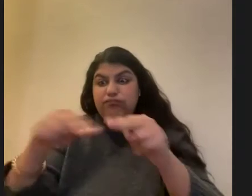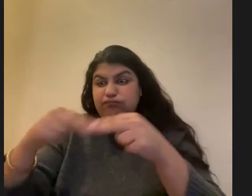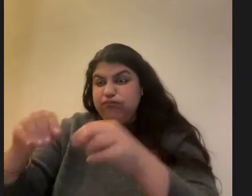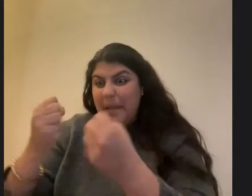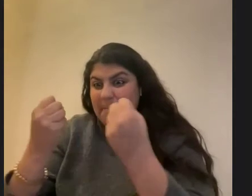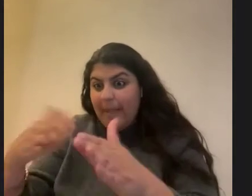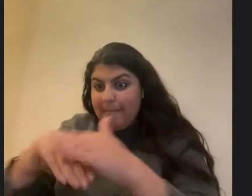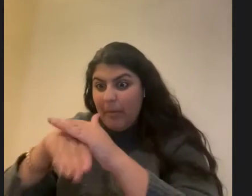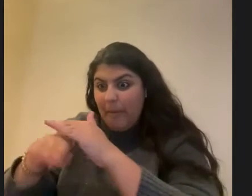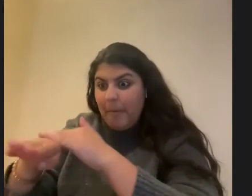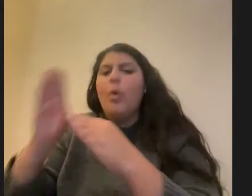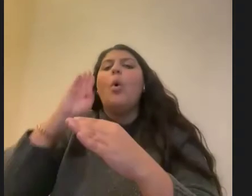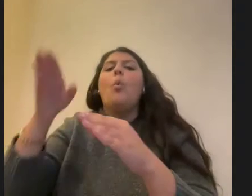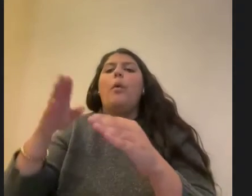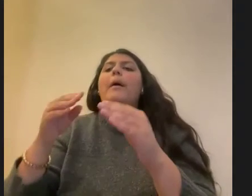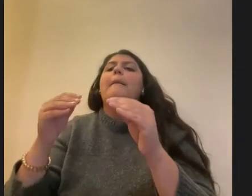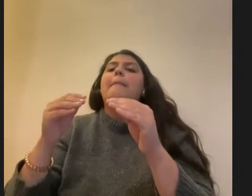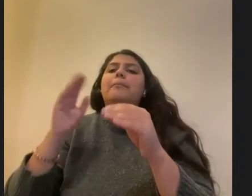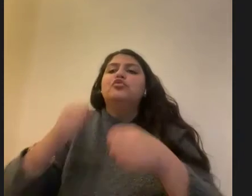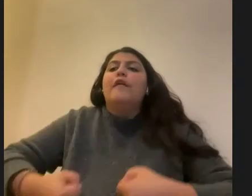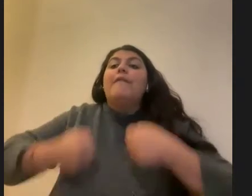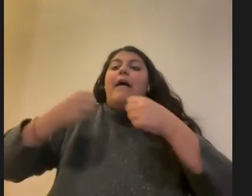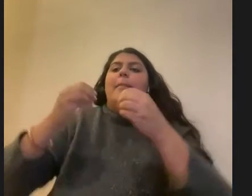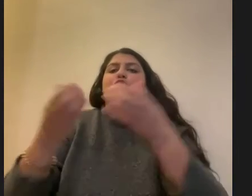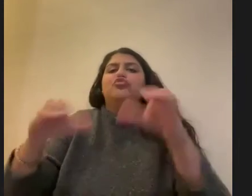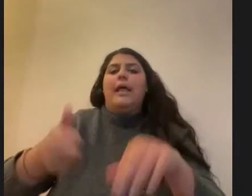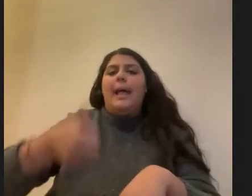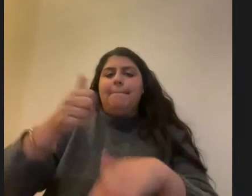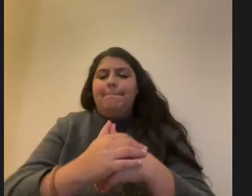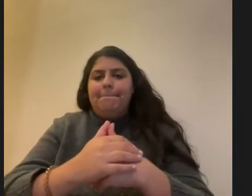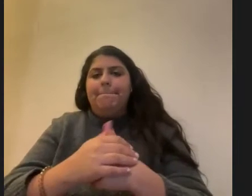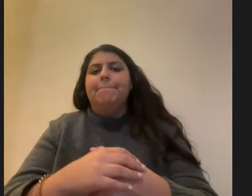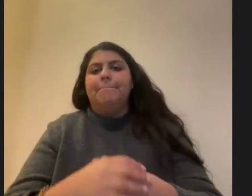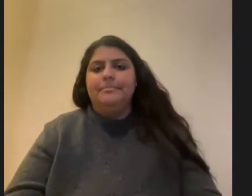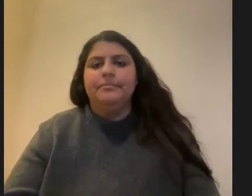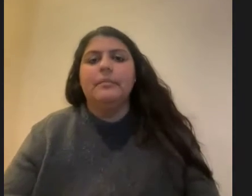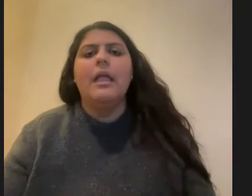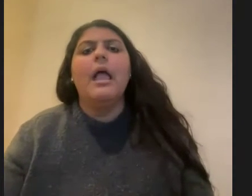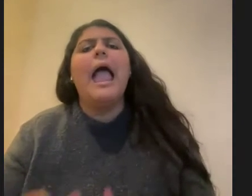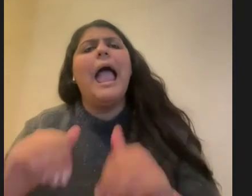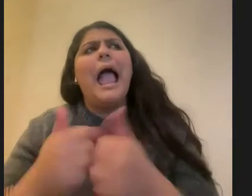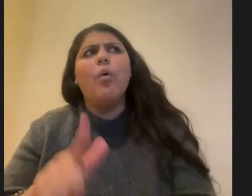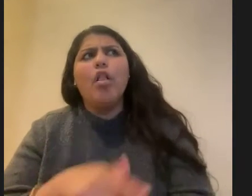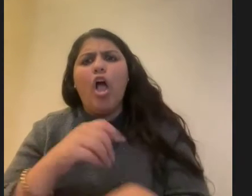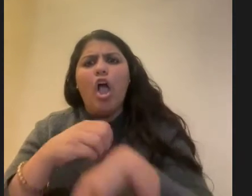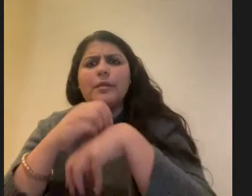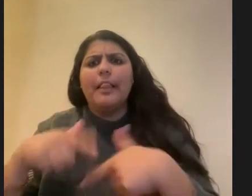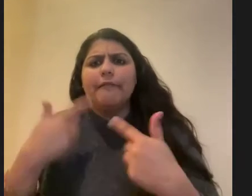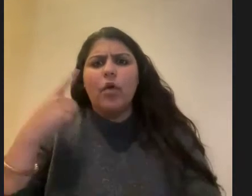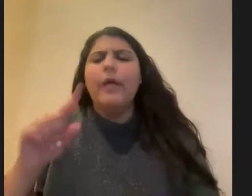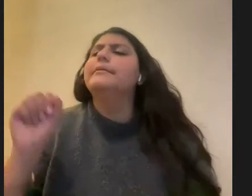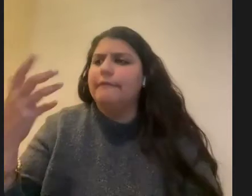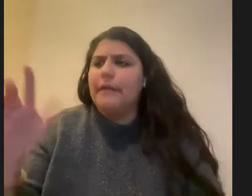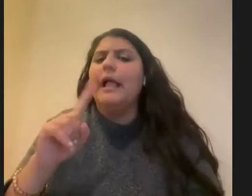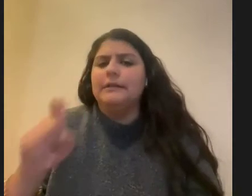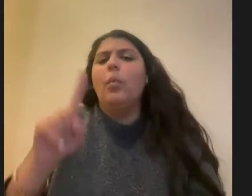you have of having ones that survive. Sweet. Did we already ask how long octopuses live for? Yeah. Okay.